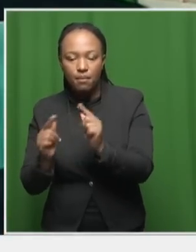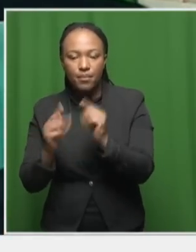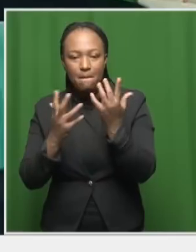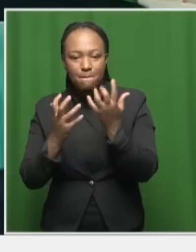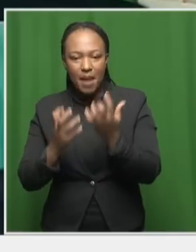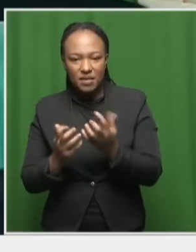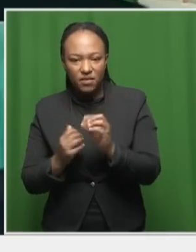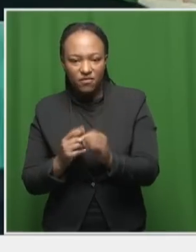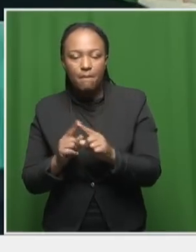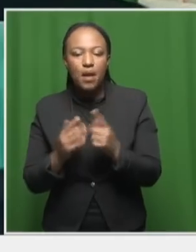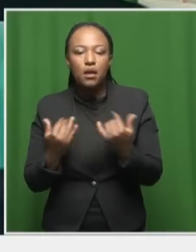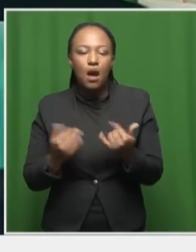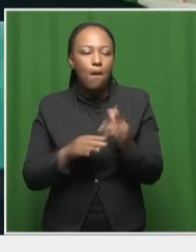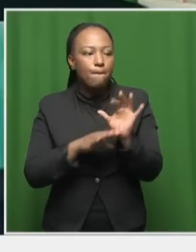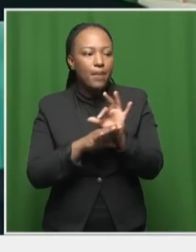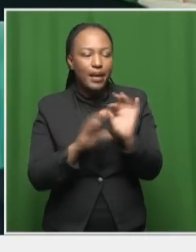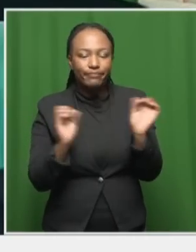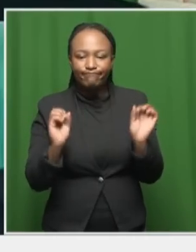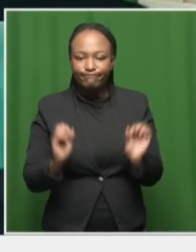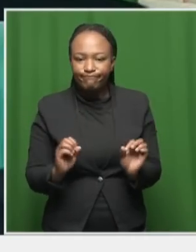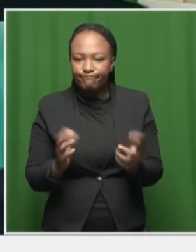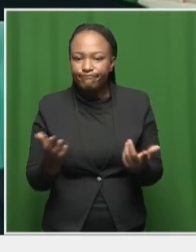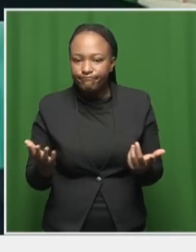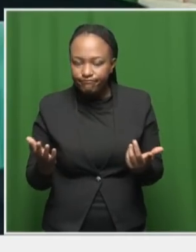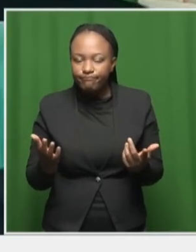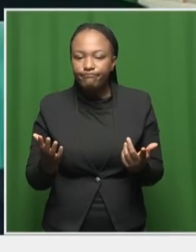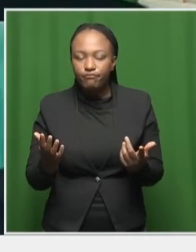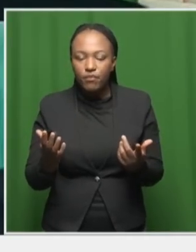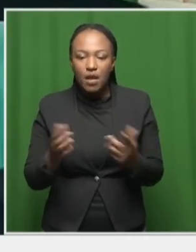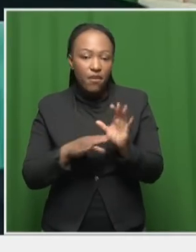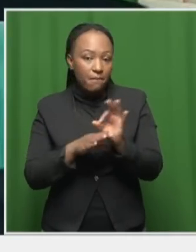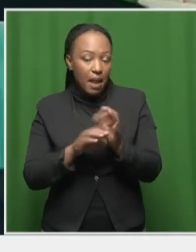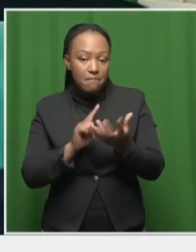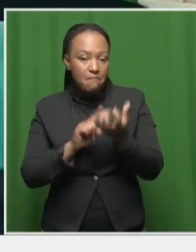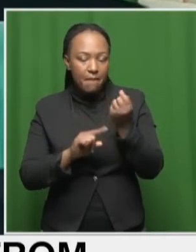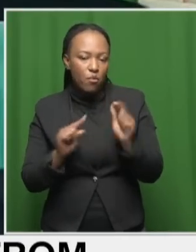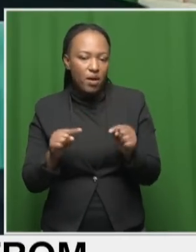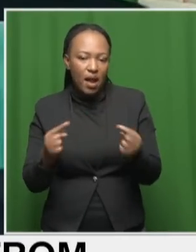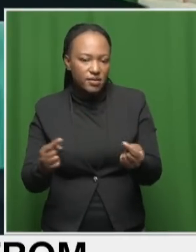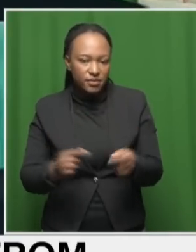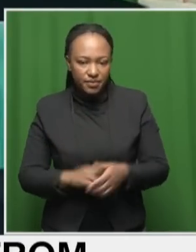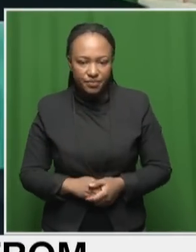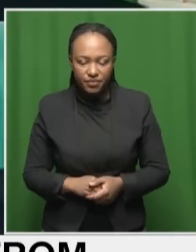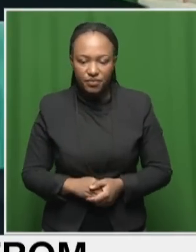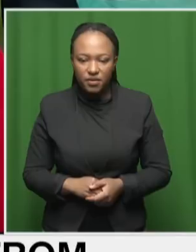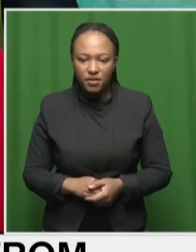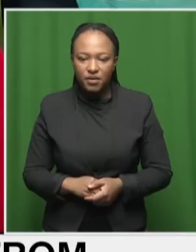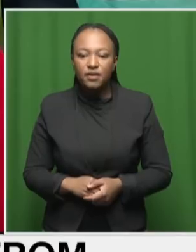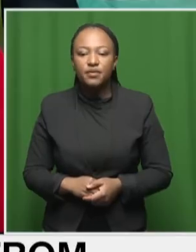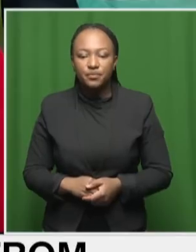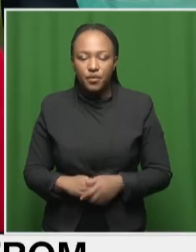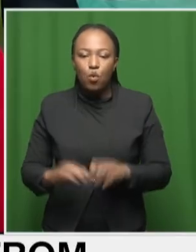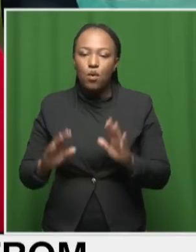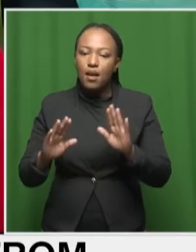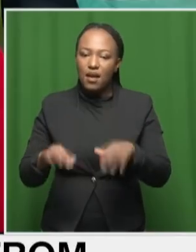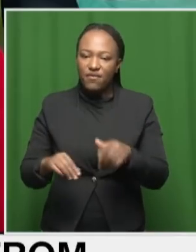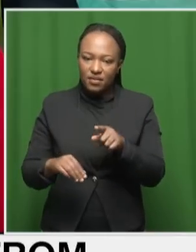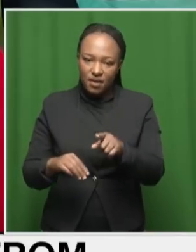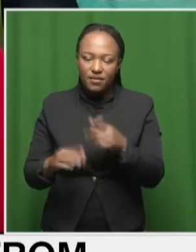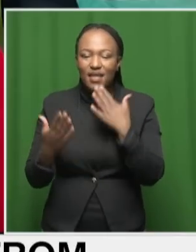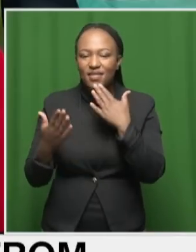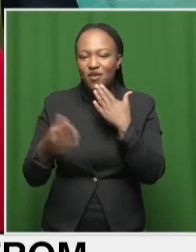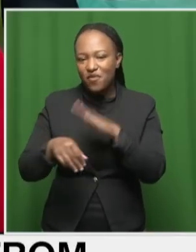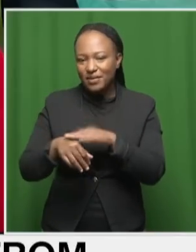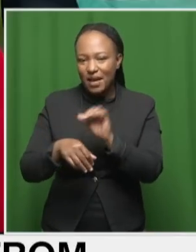we don't have, and until you have a specific budget to realize that plan, we're not going to see progress. All right, we'll have to leave it there. But thank you so much